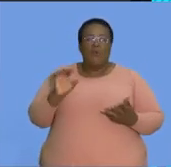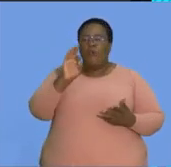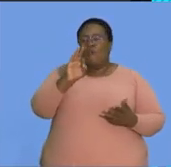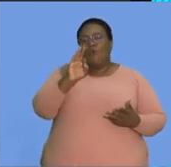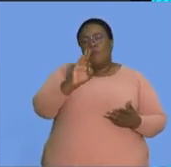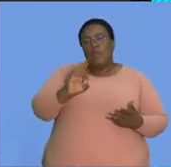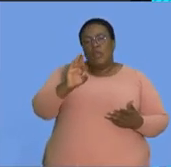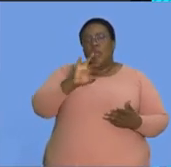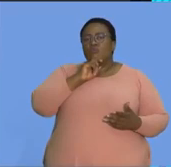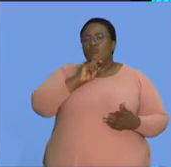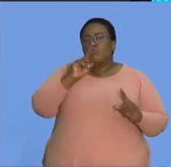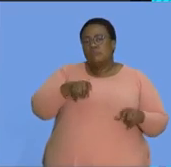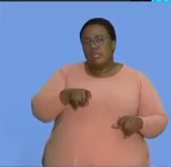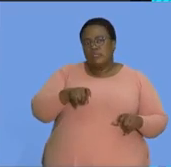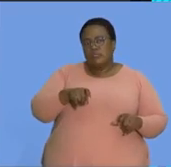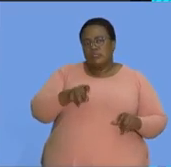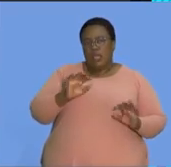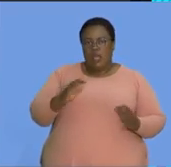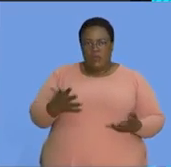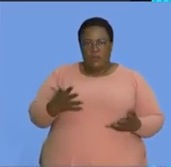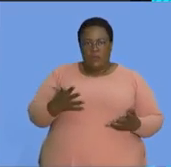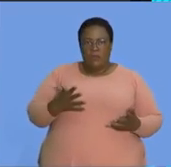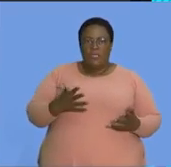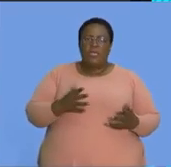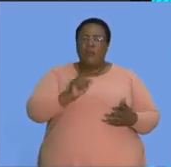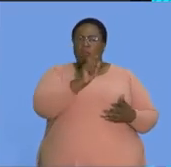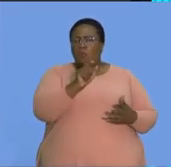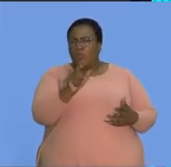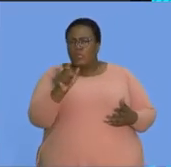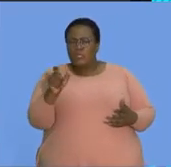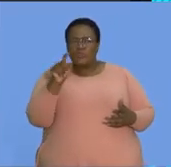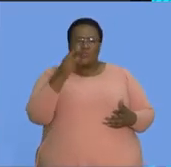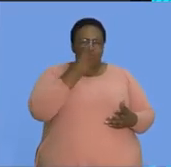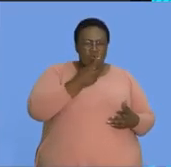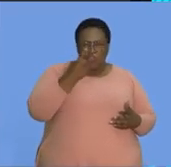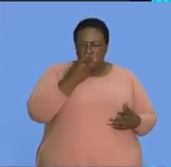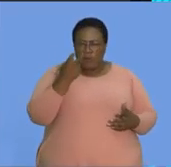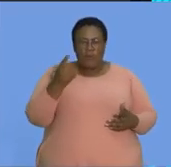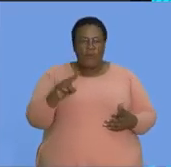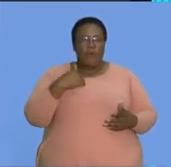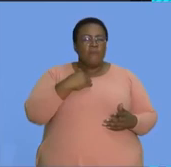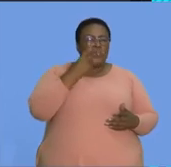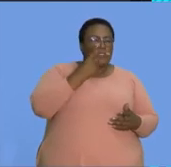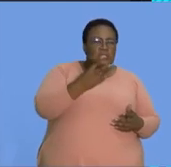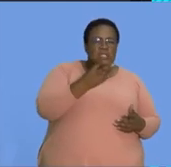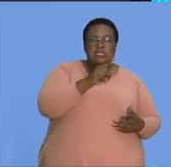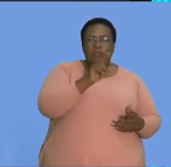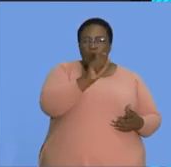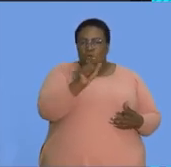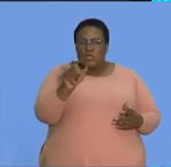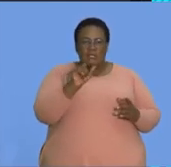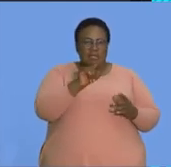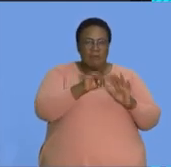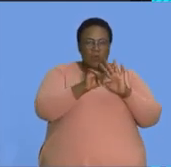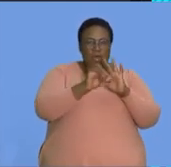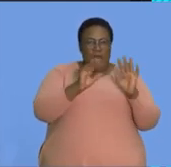to use? What tells me or what informs me to use that formula? What are the keywords? How do I see the keywords? How do